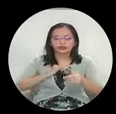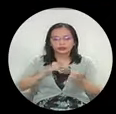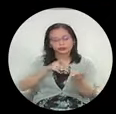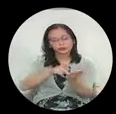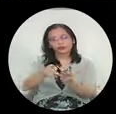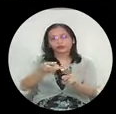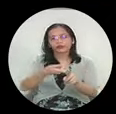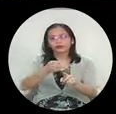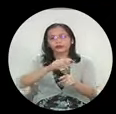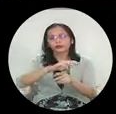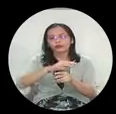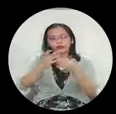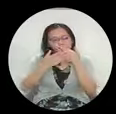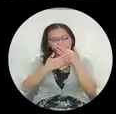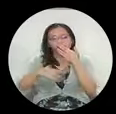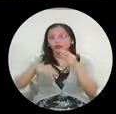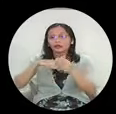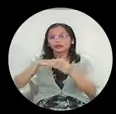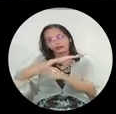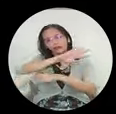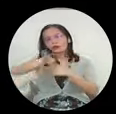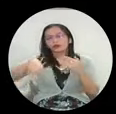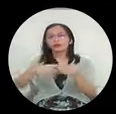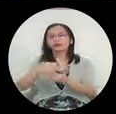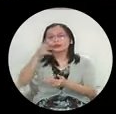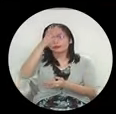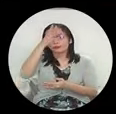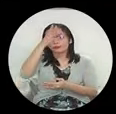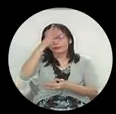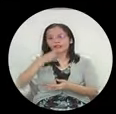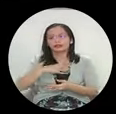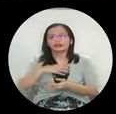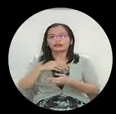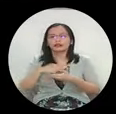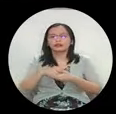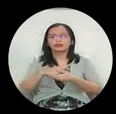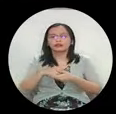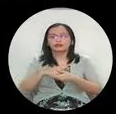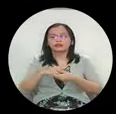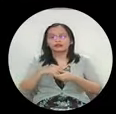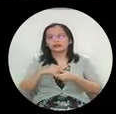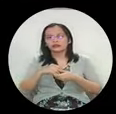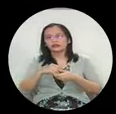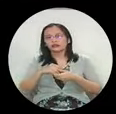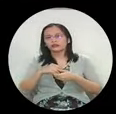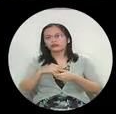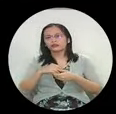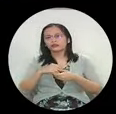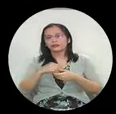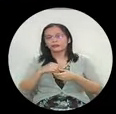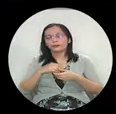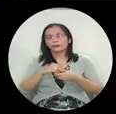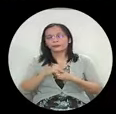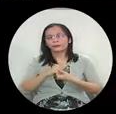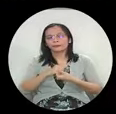not shunned to declare unto you all the counsel of God.